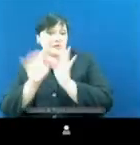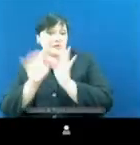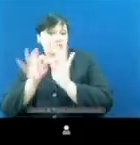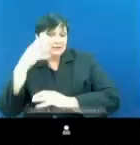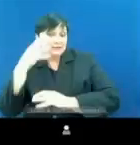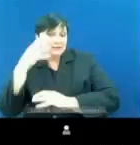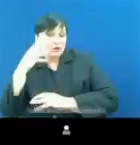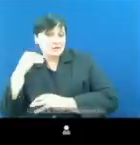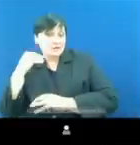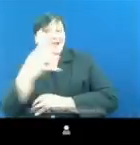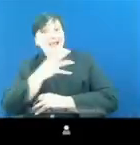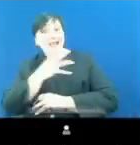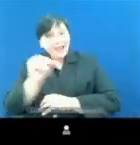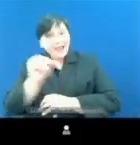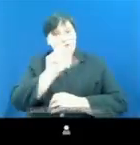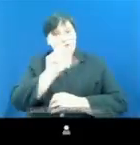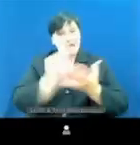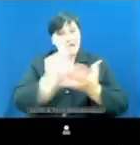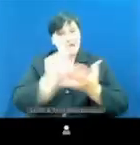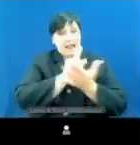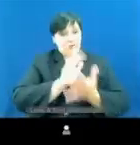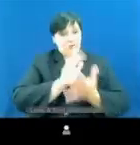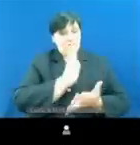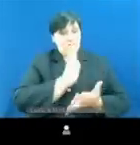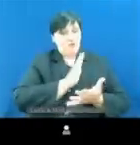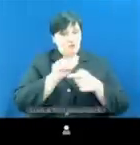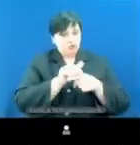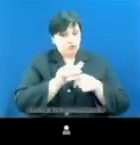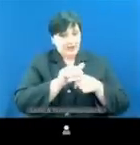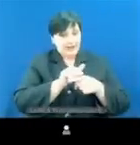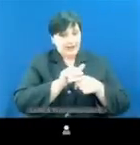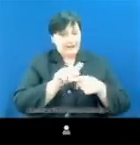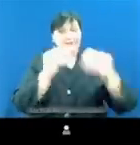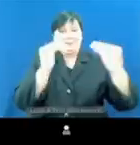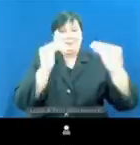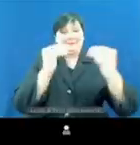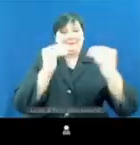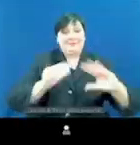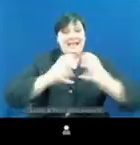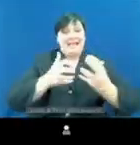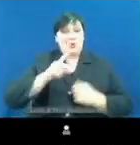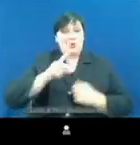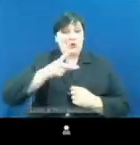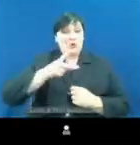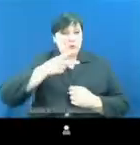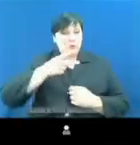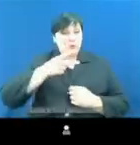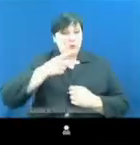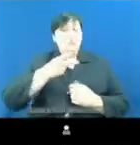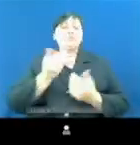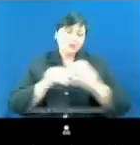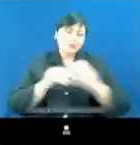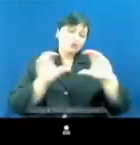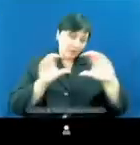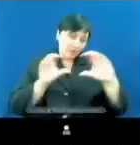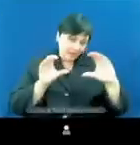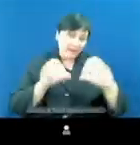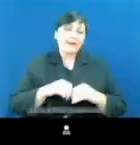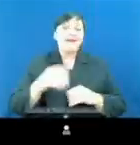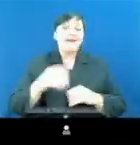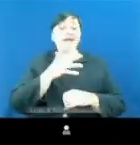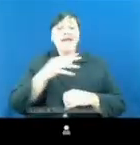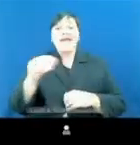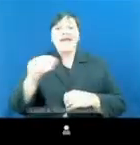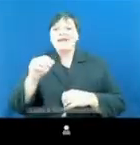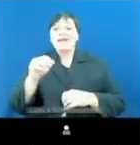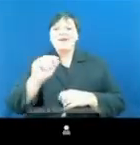hours of formal training. Category 2, again, you're a certified member of RID, and you have only